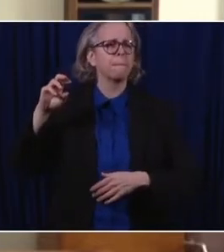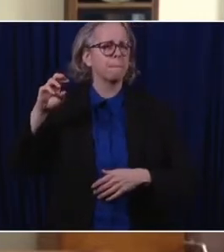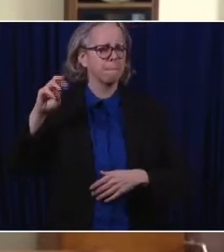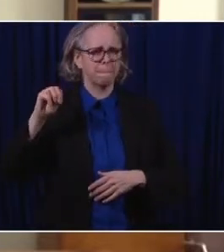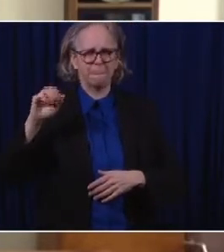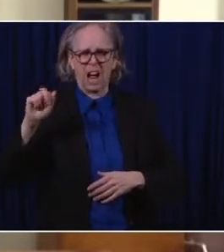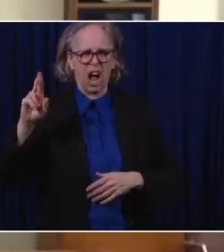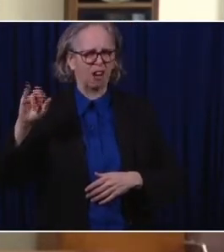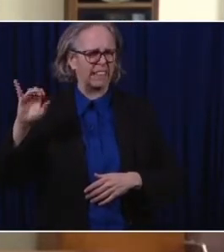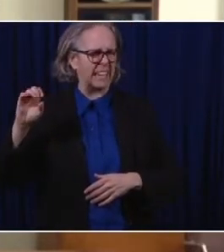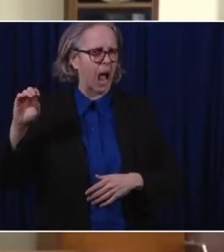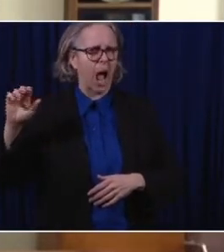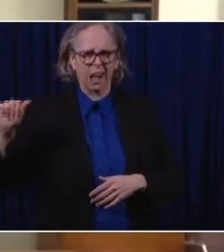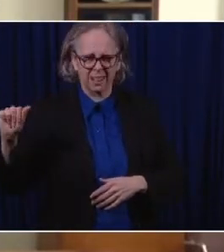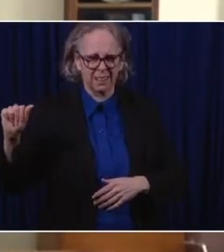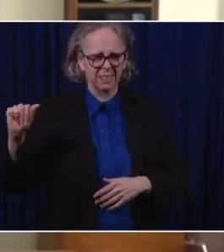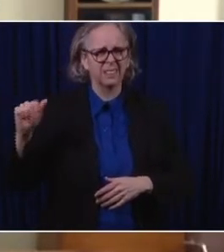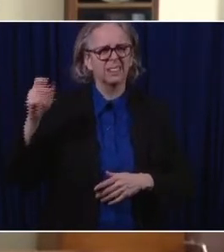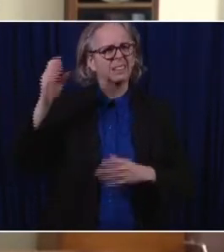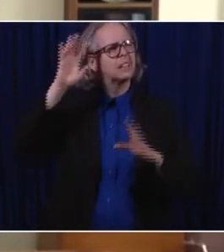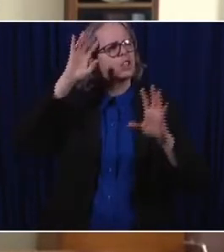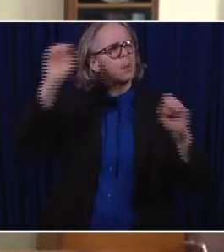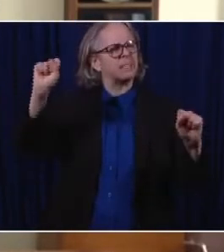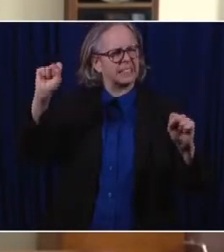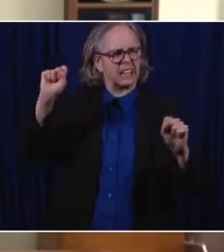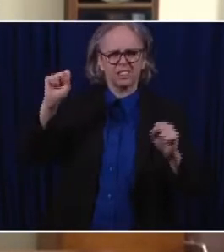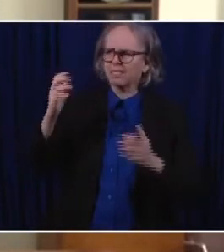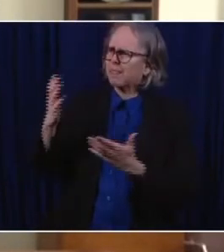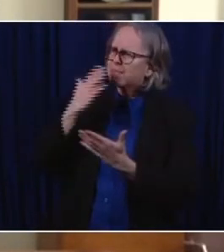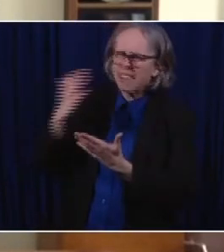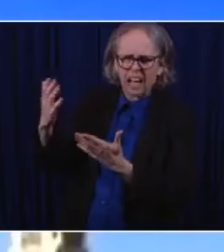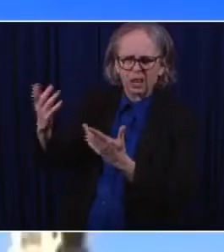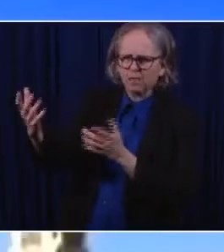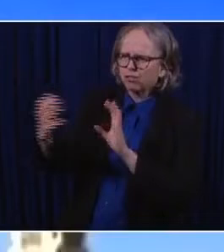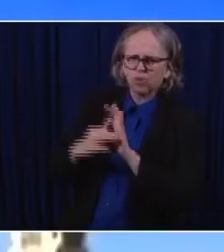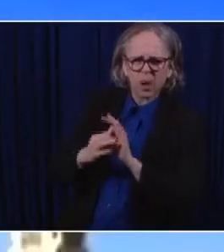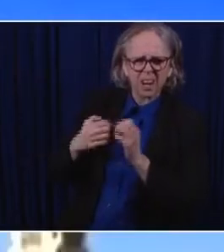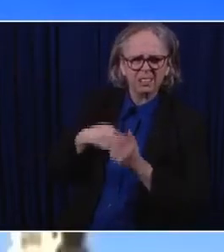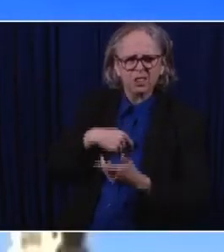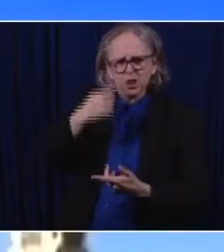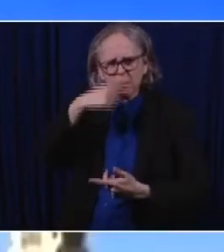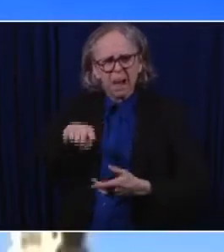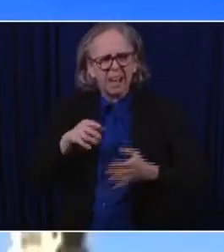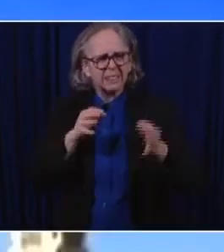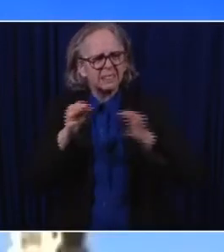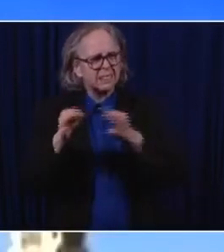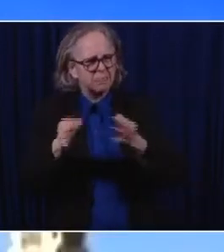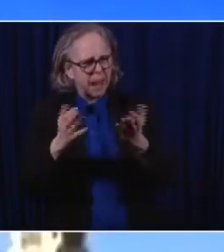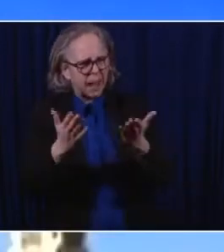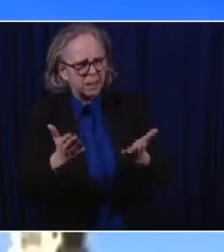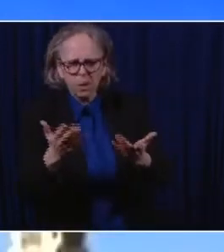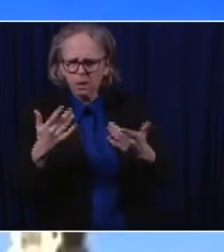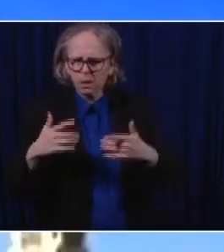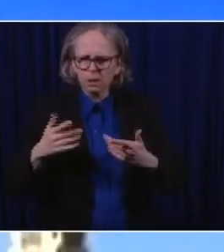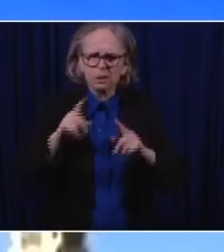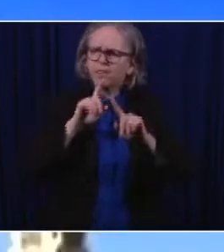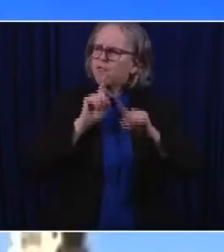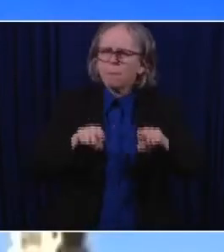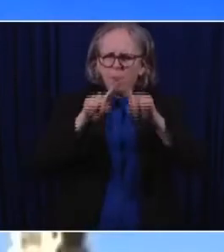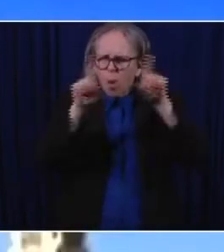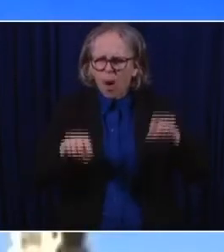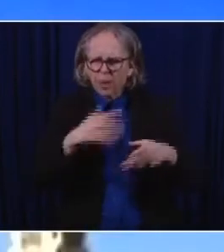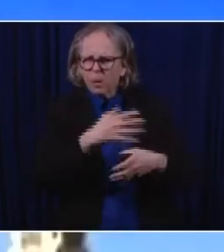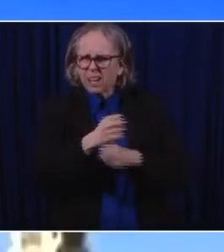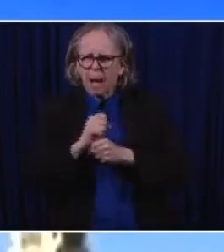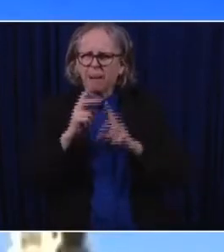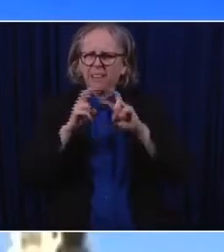a little bit about the report that you issued. Governor, it's great to be with you. I very much appreciate this opportunity to share some of this data